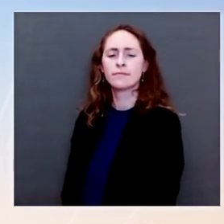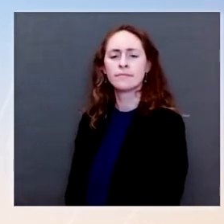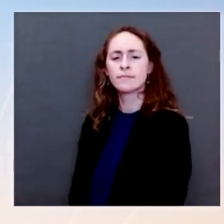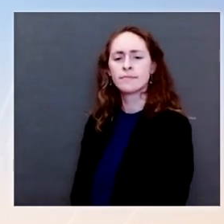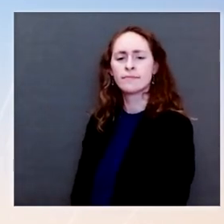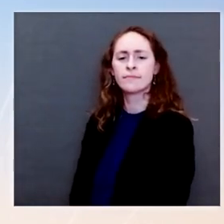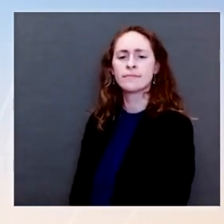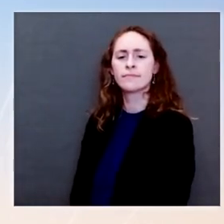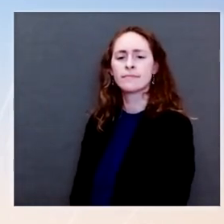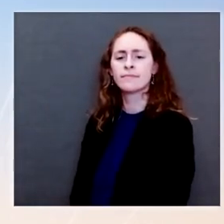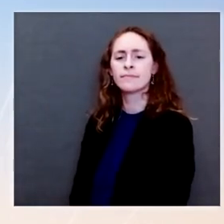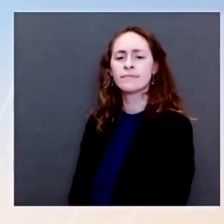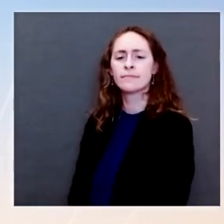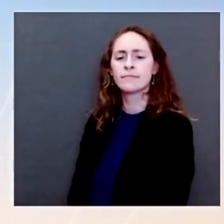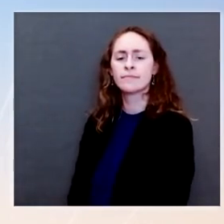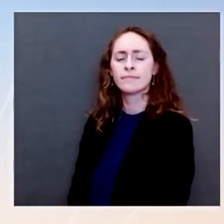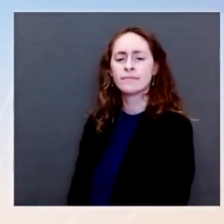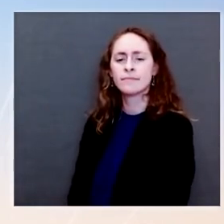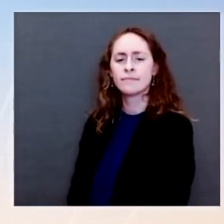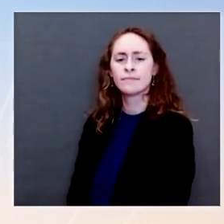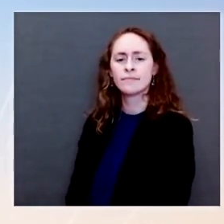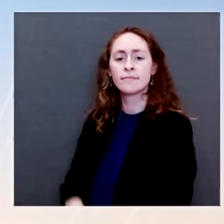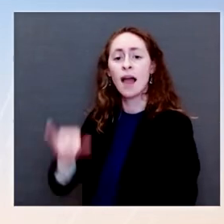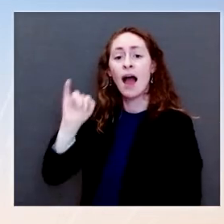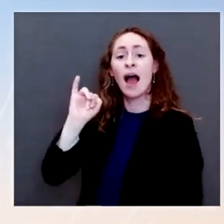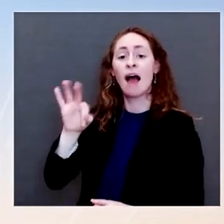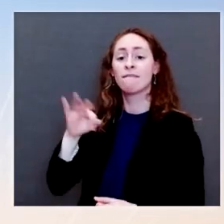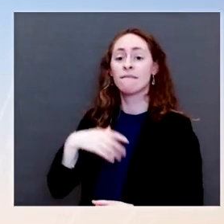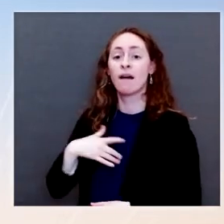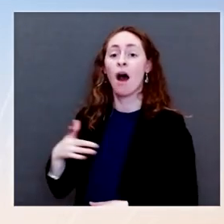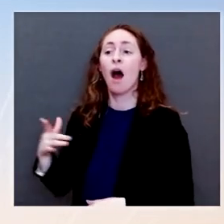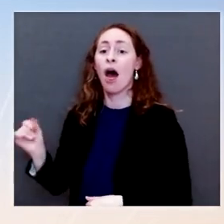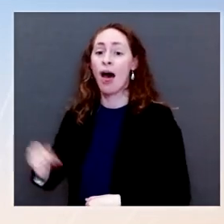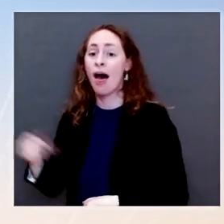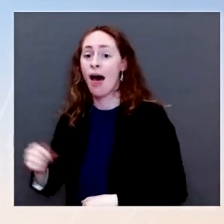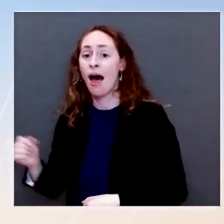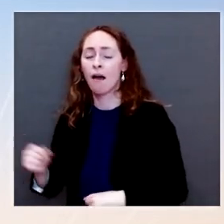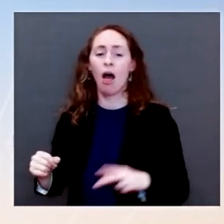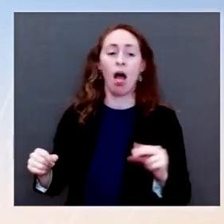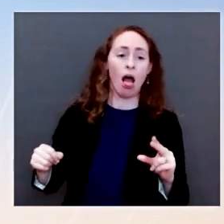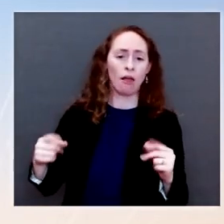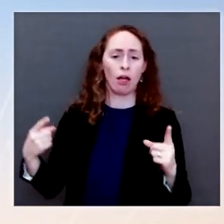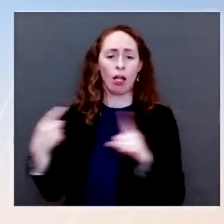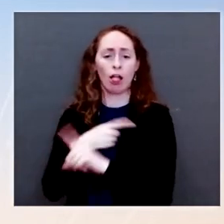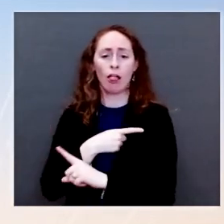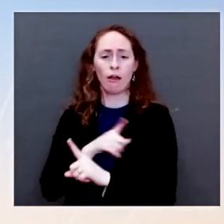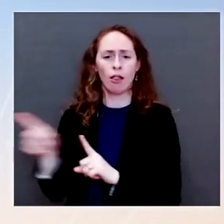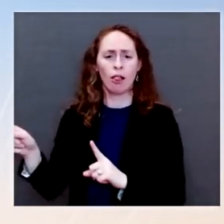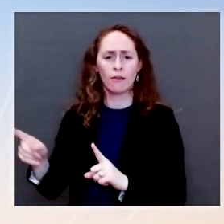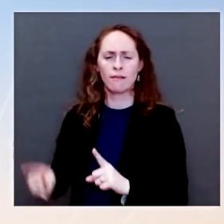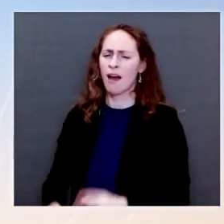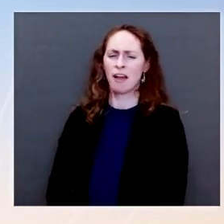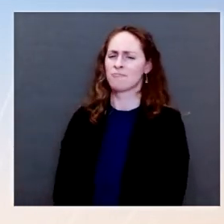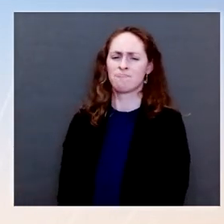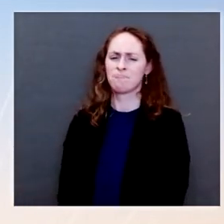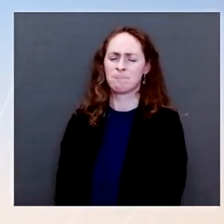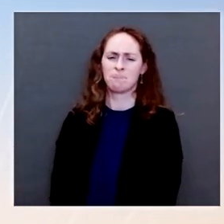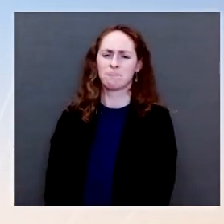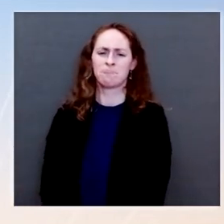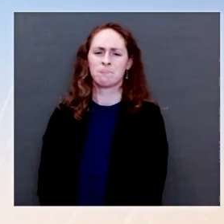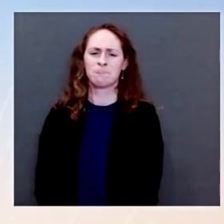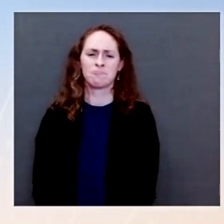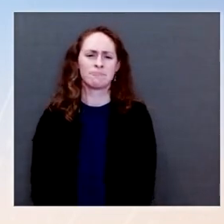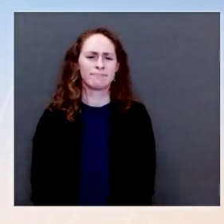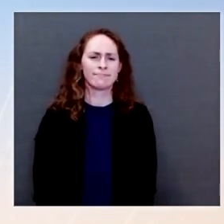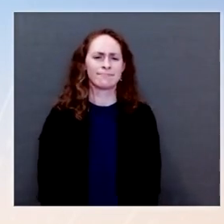say foreign policy is a little more nuanced than that. So keep going. What's your next question? Next question has to do with the return of the Migrant Protection Protocol, Yep. the Maine and Mexico